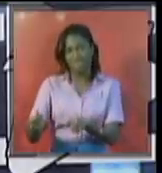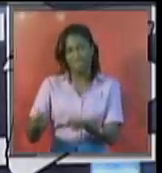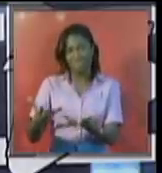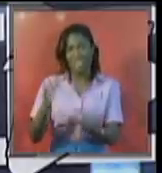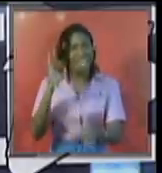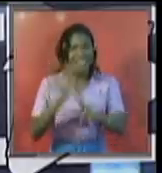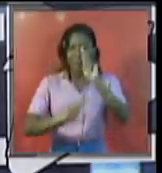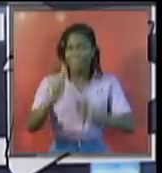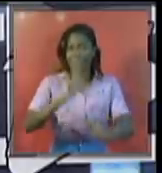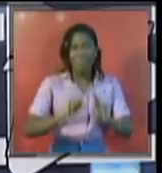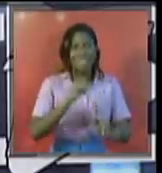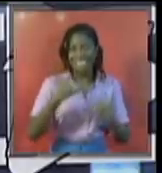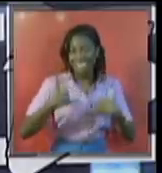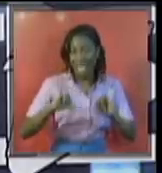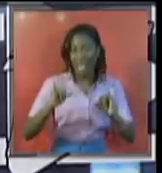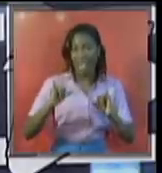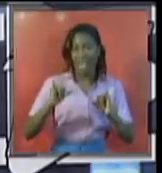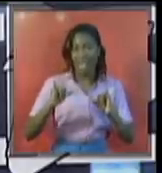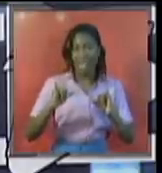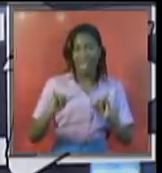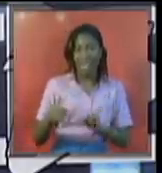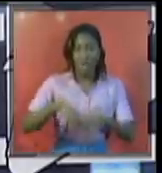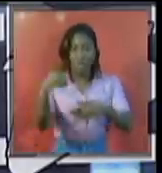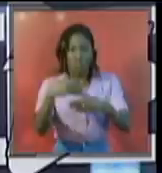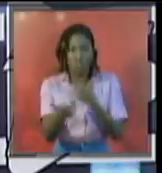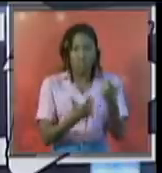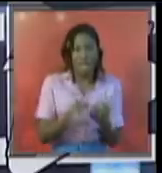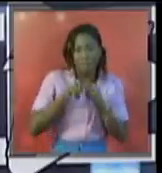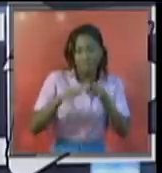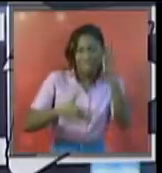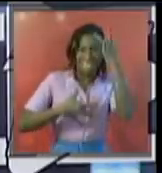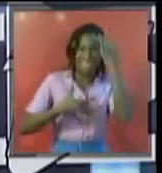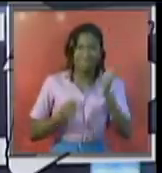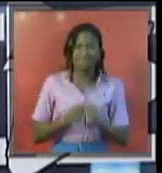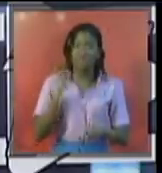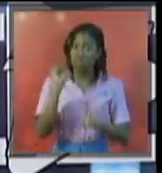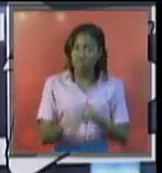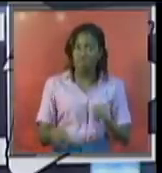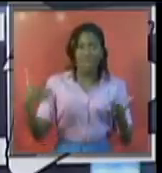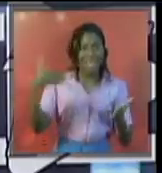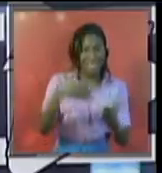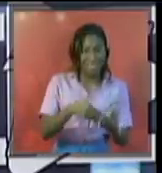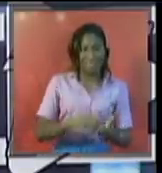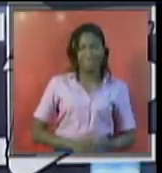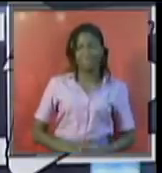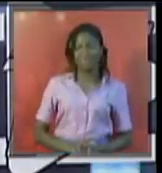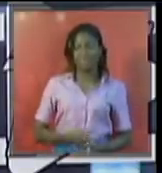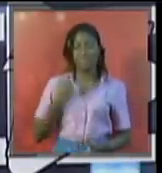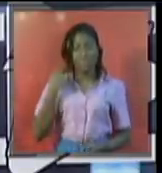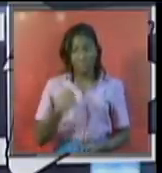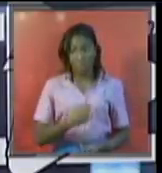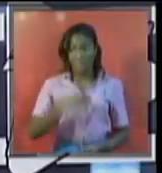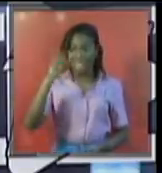if persons are still passing virus from one person to the other. So again, just to reemphasize, we need